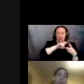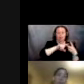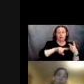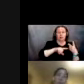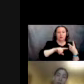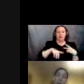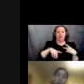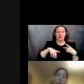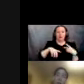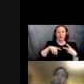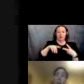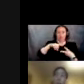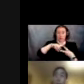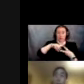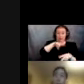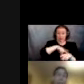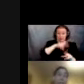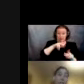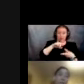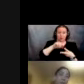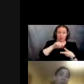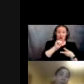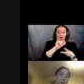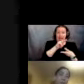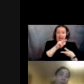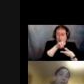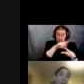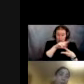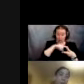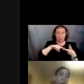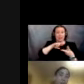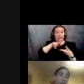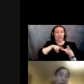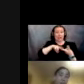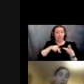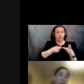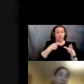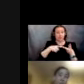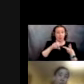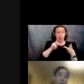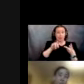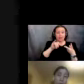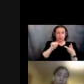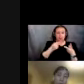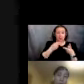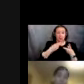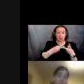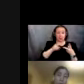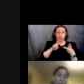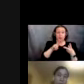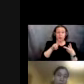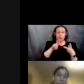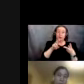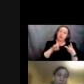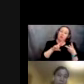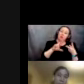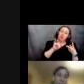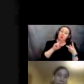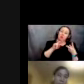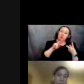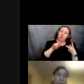of Hokkaido are called Ainu, and the native people of Okinawa are called Ryukyu.